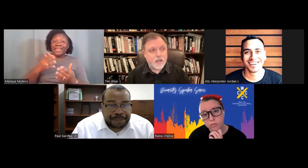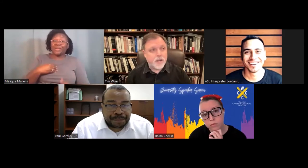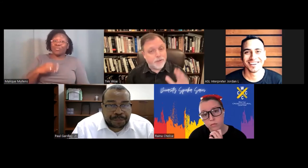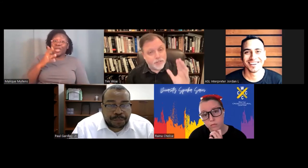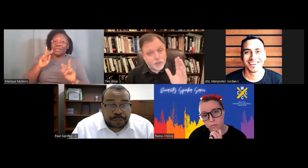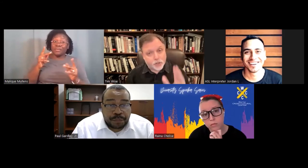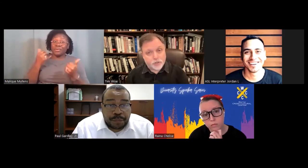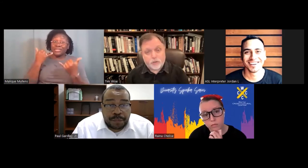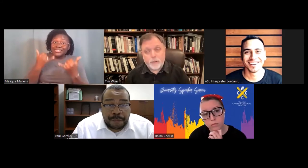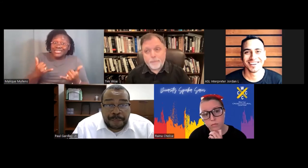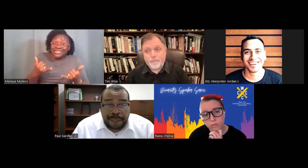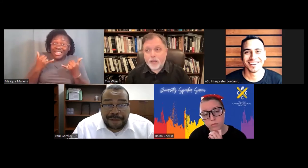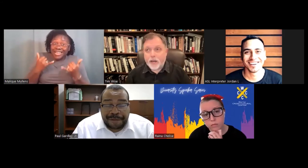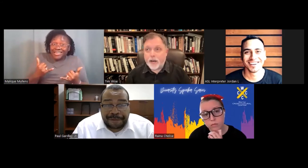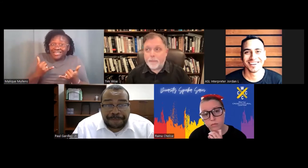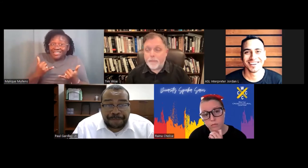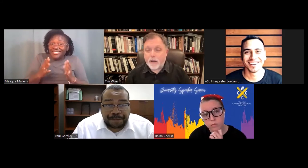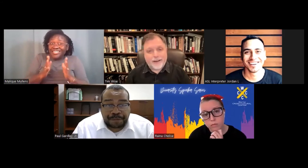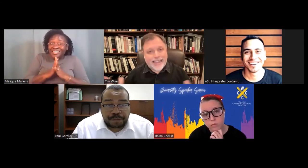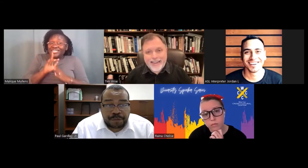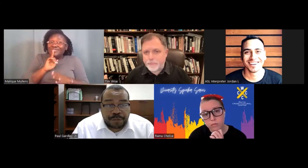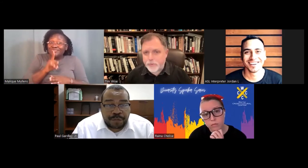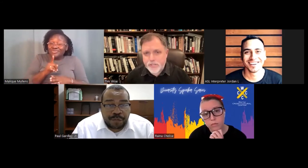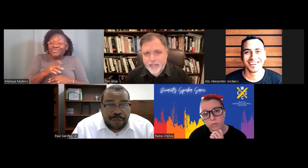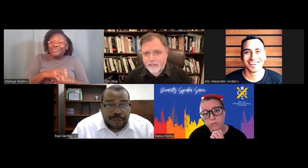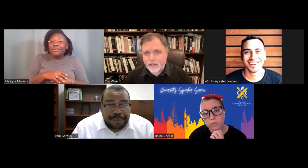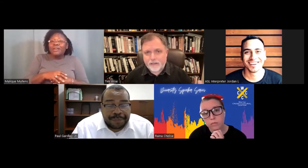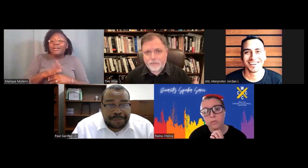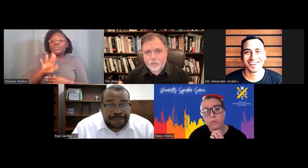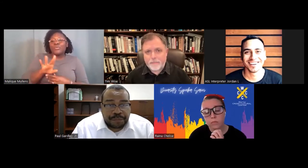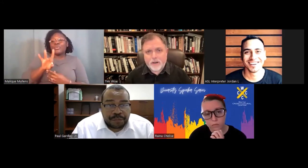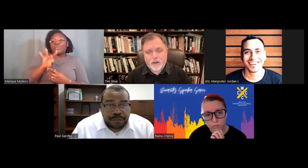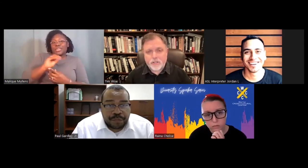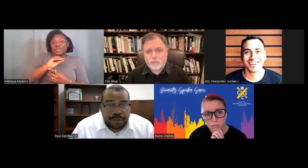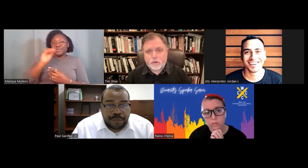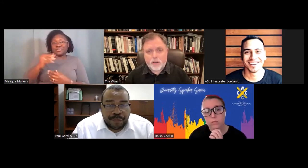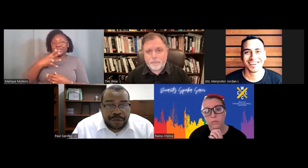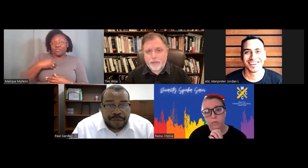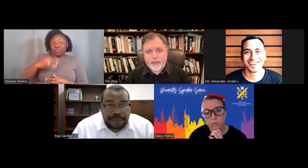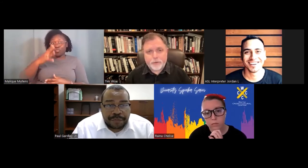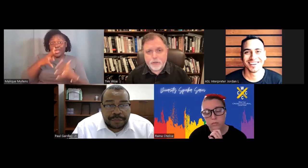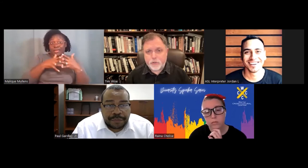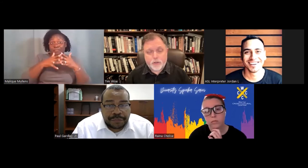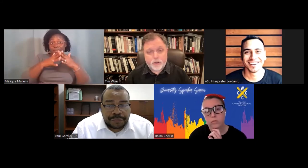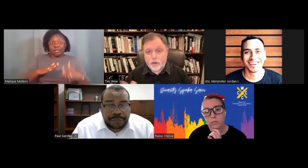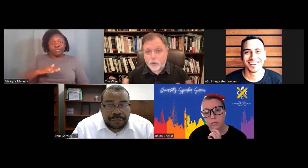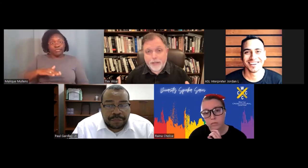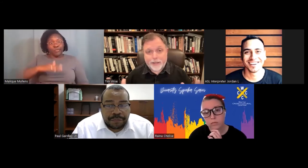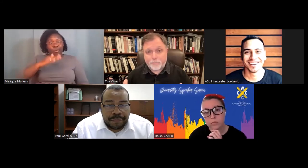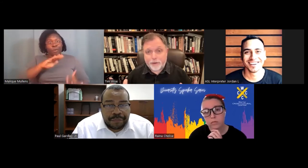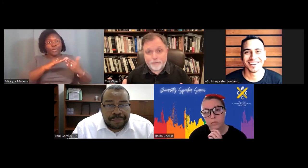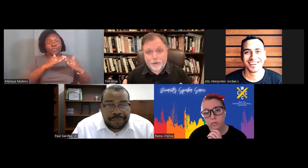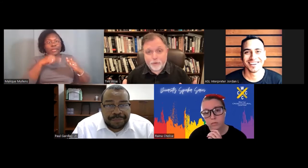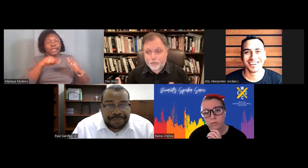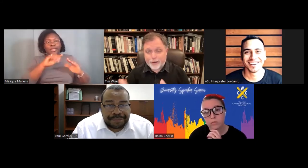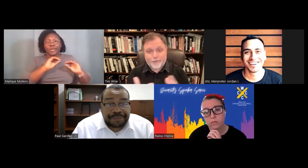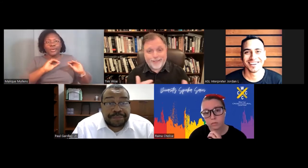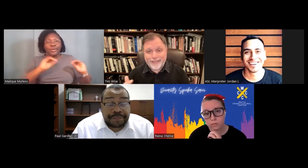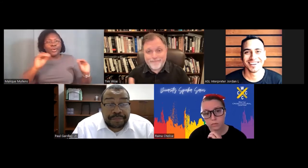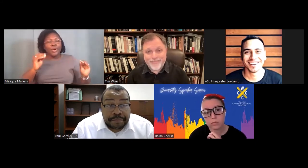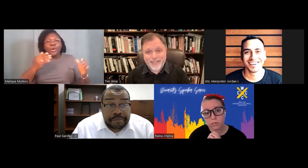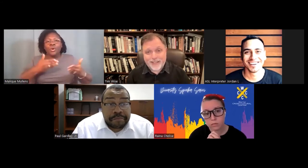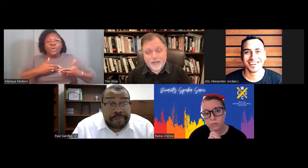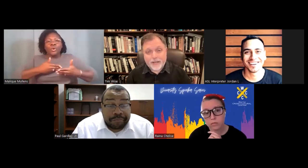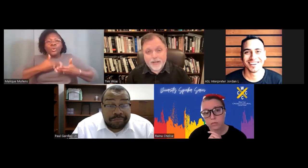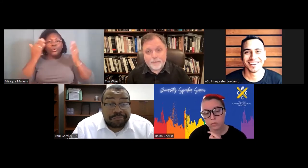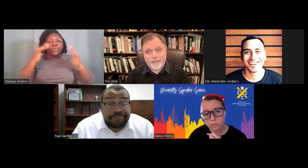this, but it's true. About 80% of white Americans grow up in neighborhoods where there are no Black and brown folks right around